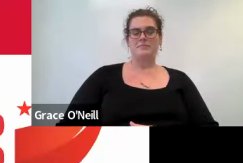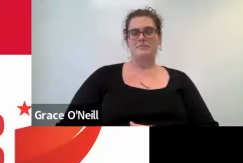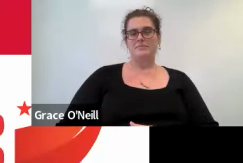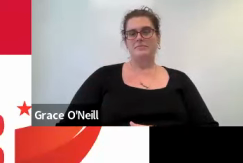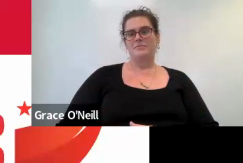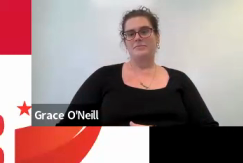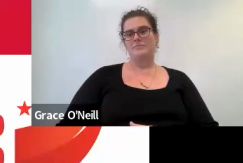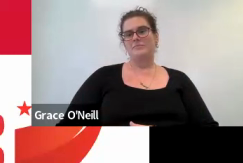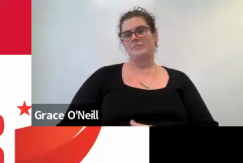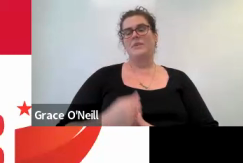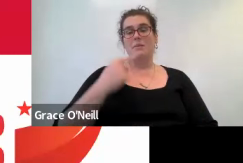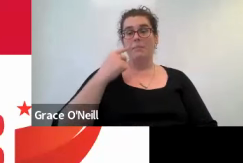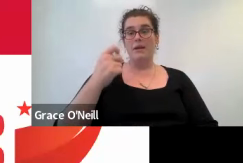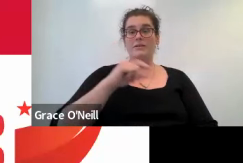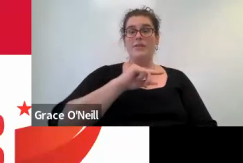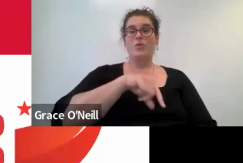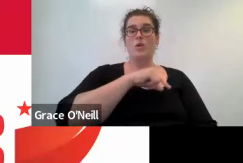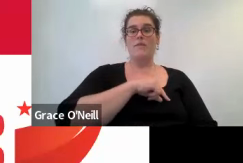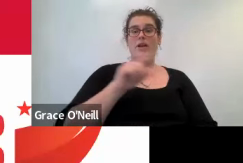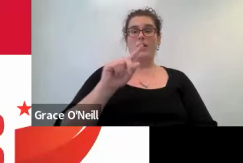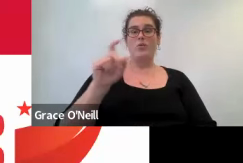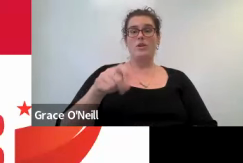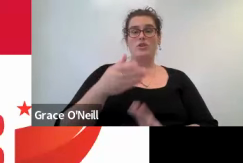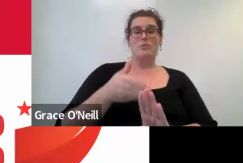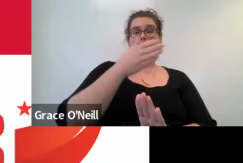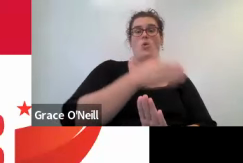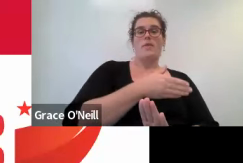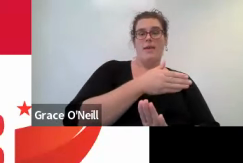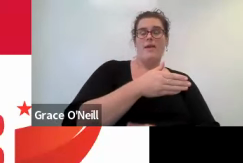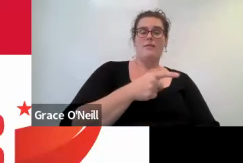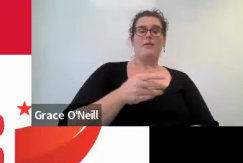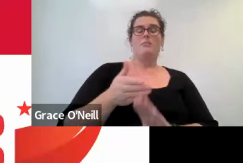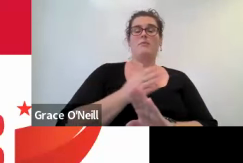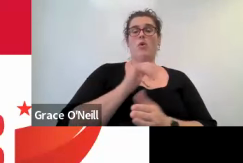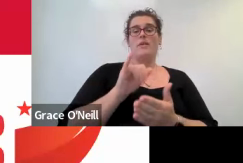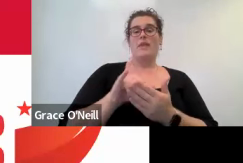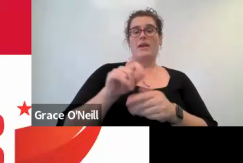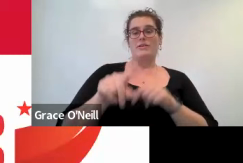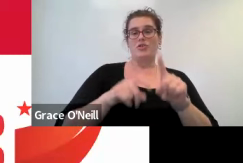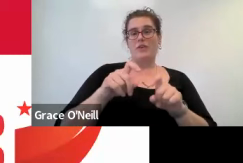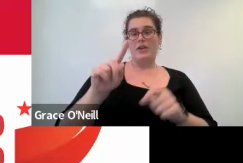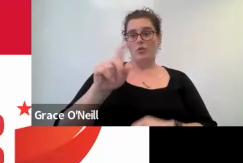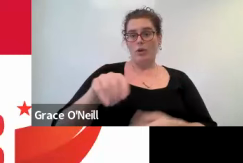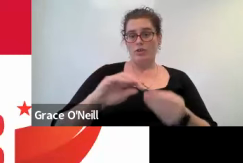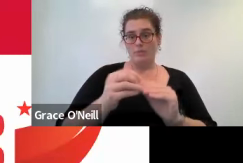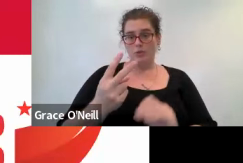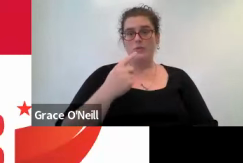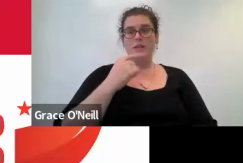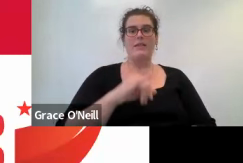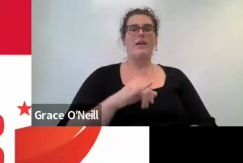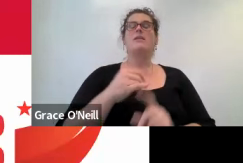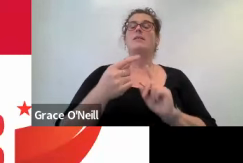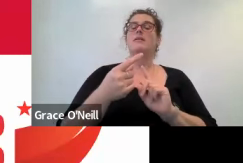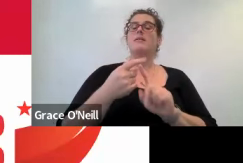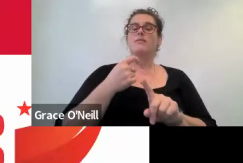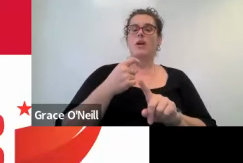the qualifying question, which preceding this particular survey item, see question 2, amongst the survey pool, the